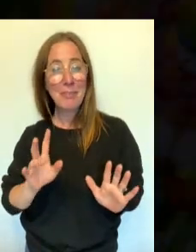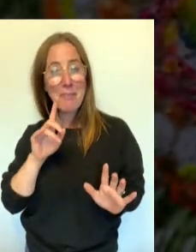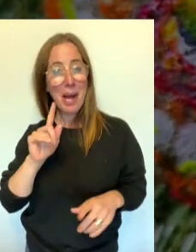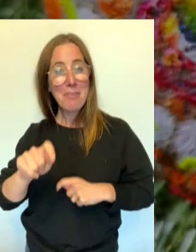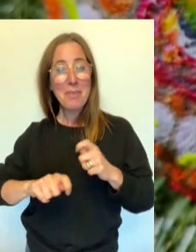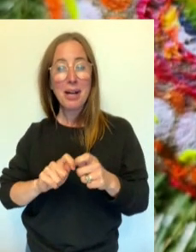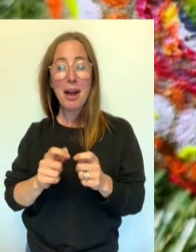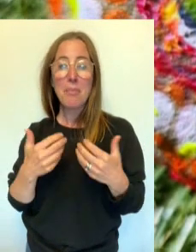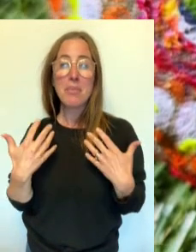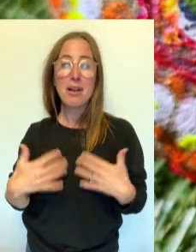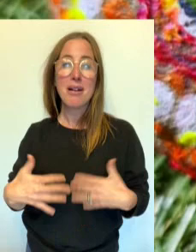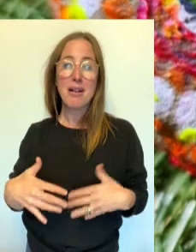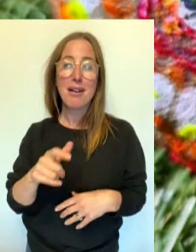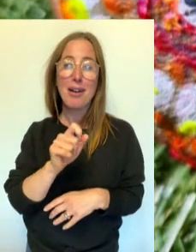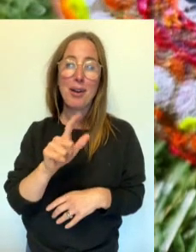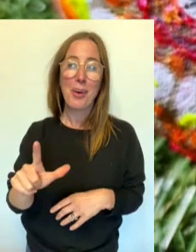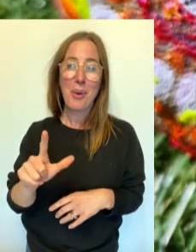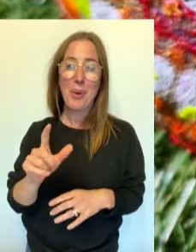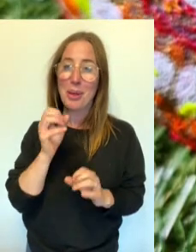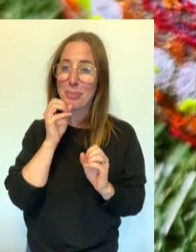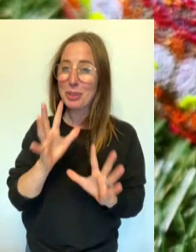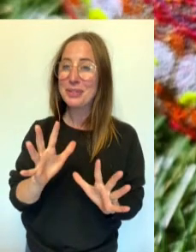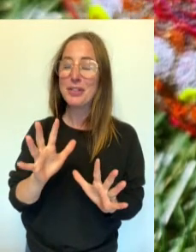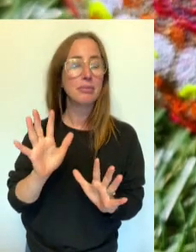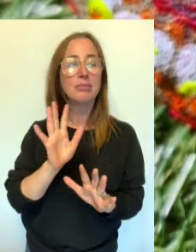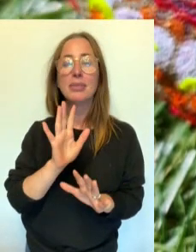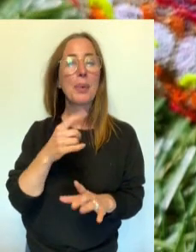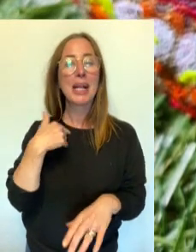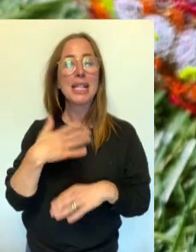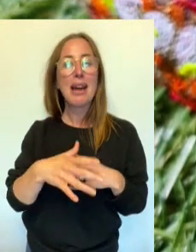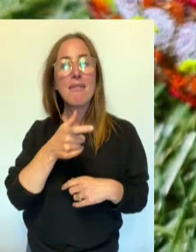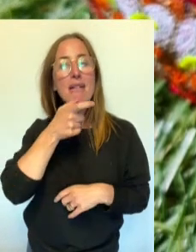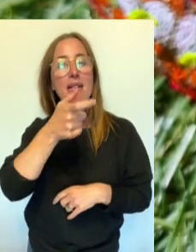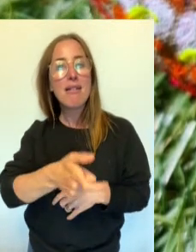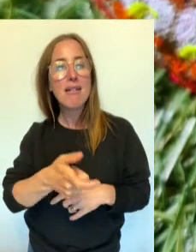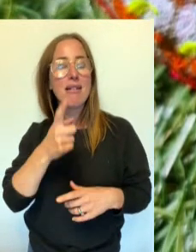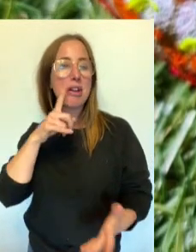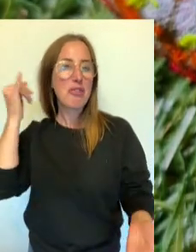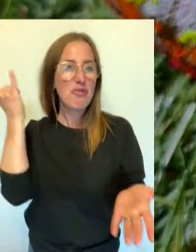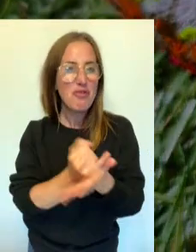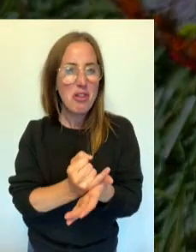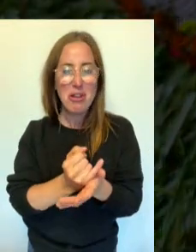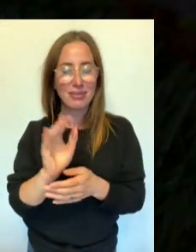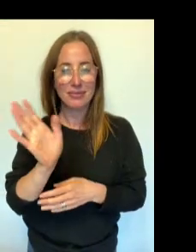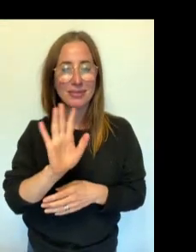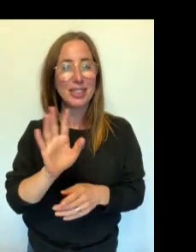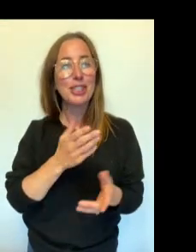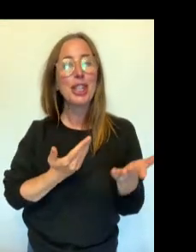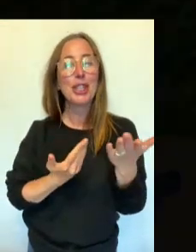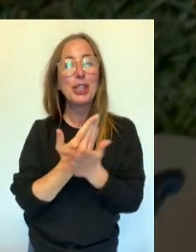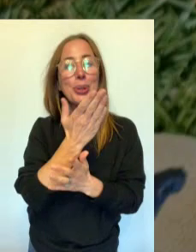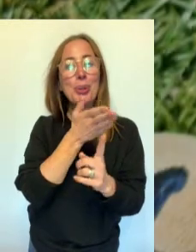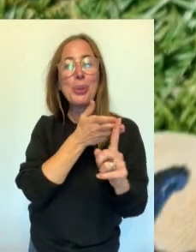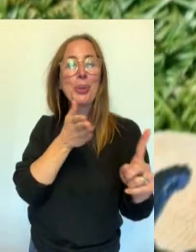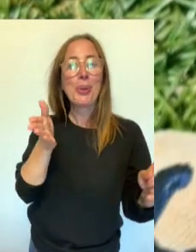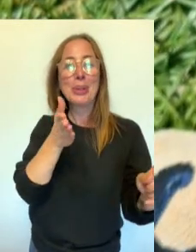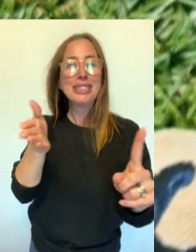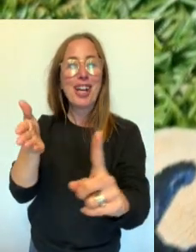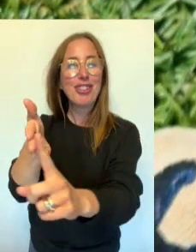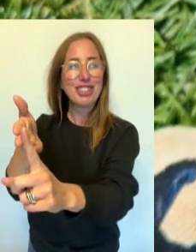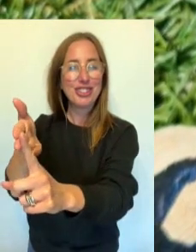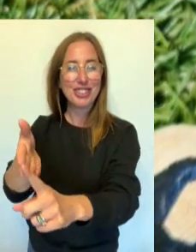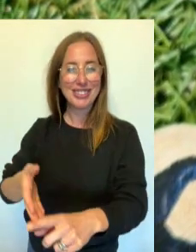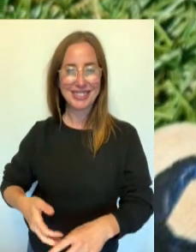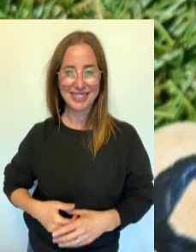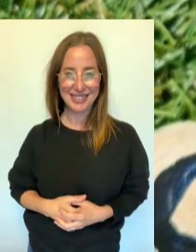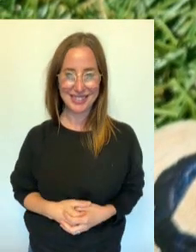really cool. And I always tell my group, it never goes wrong, it simply takes a new direction. And now it's time to